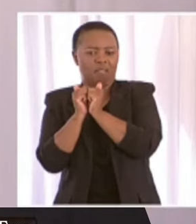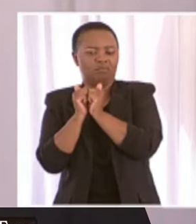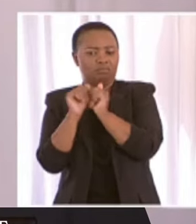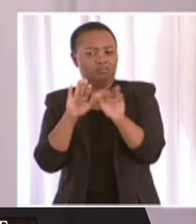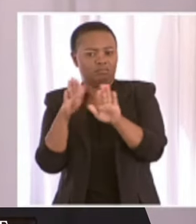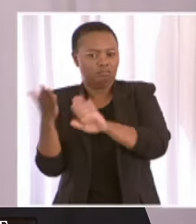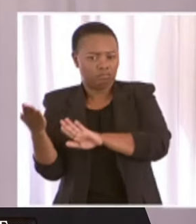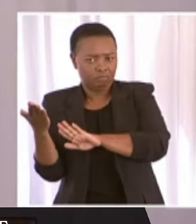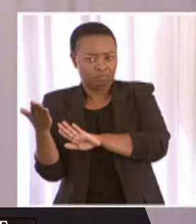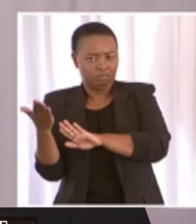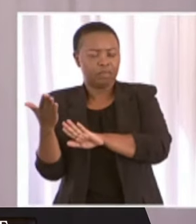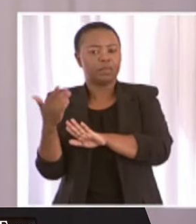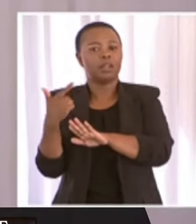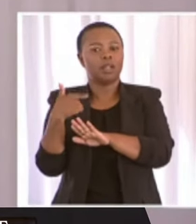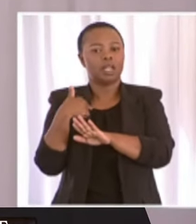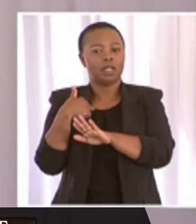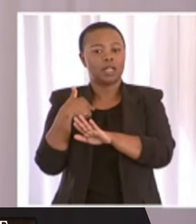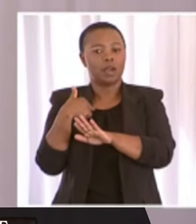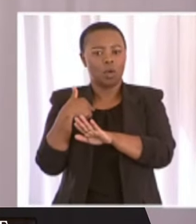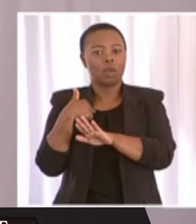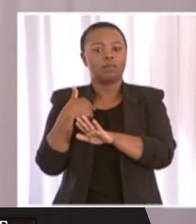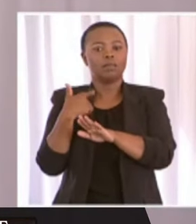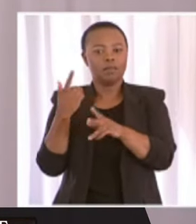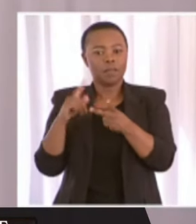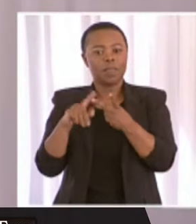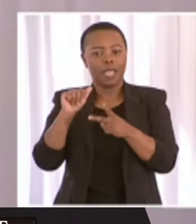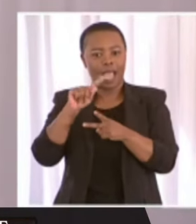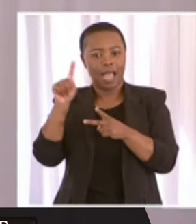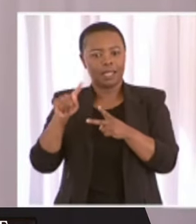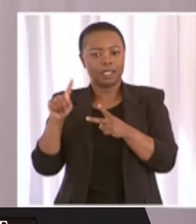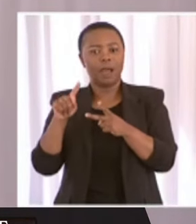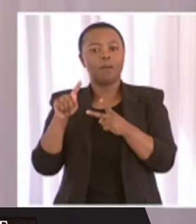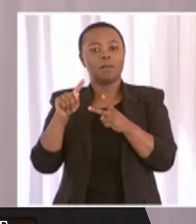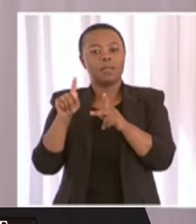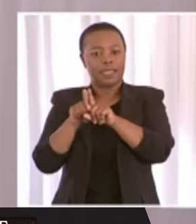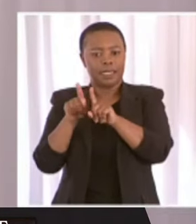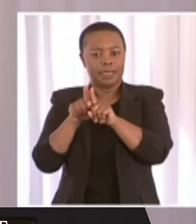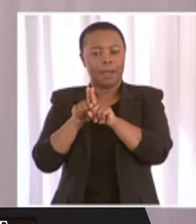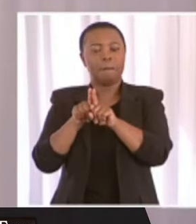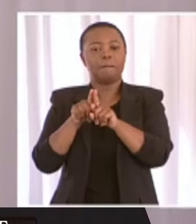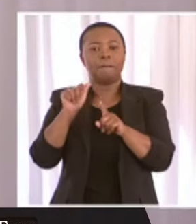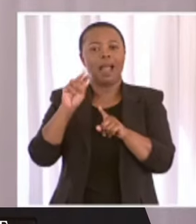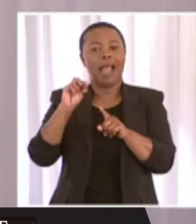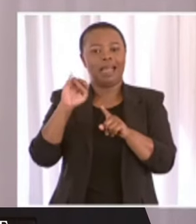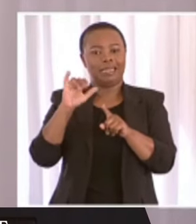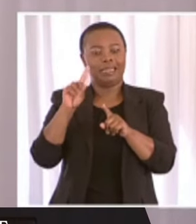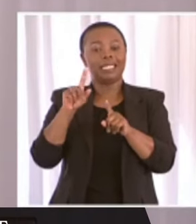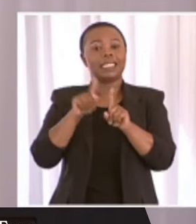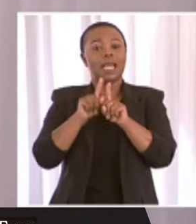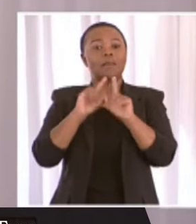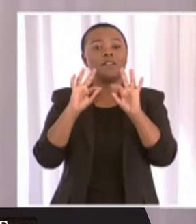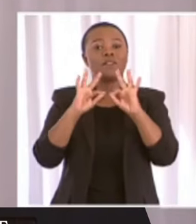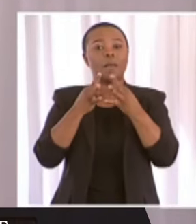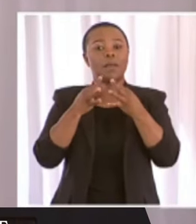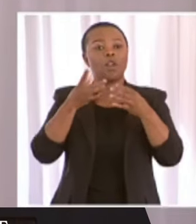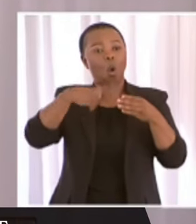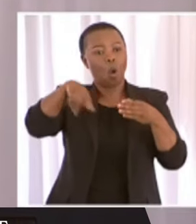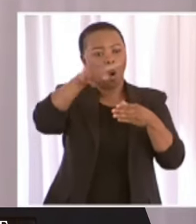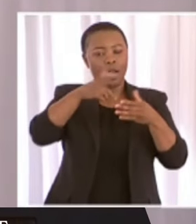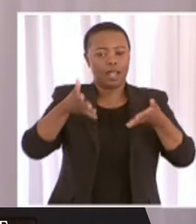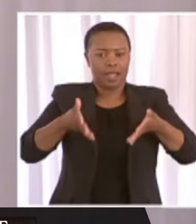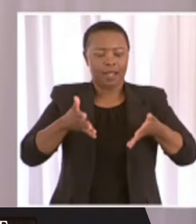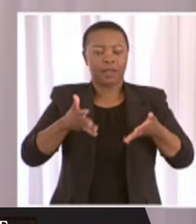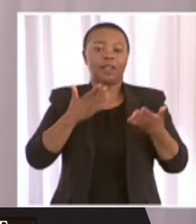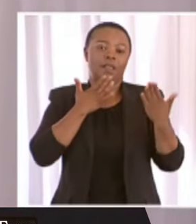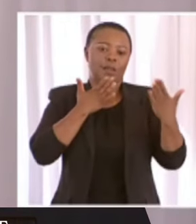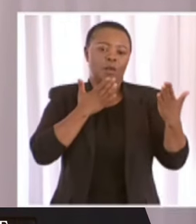Pahad. And let me welcome Meg Pahad and her family here today as well. Thank you very